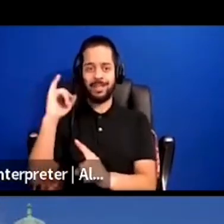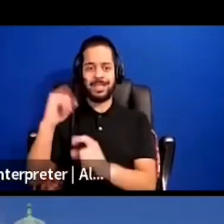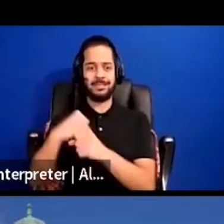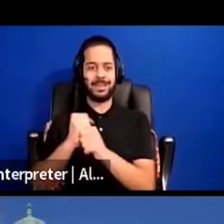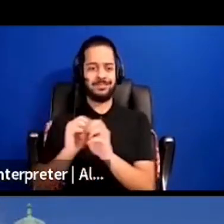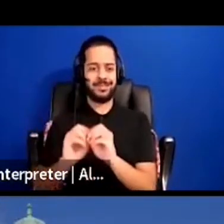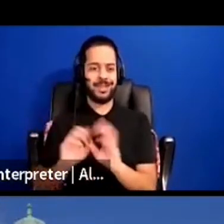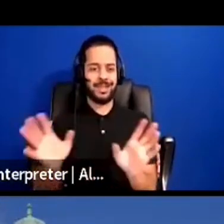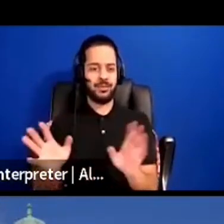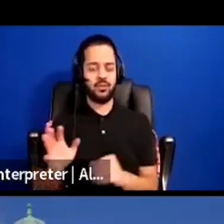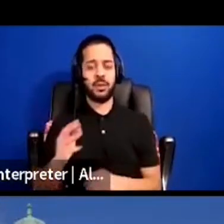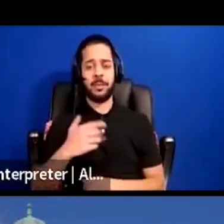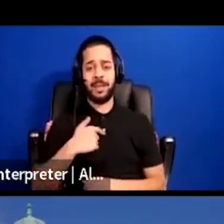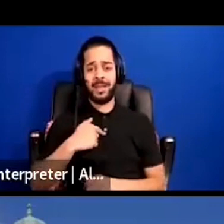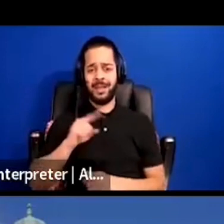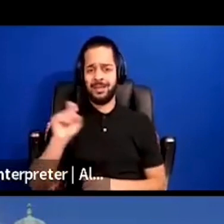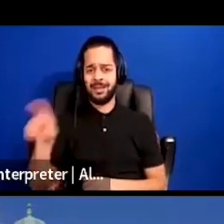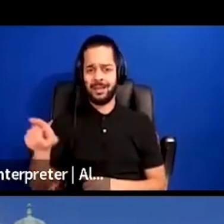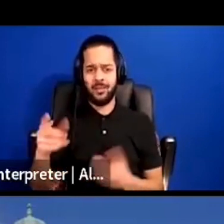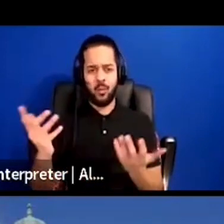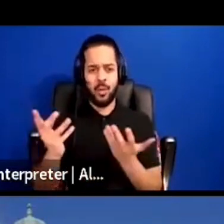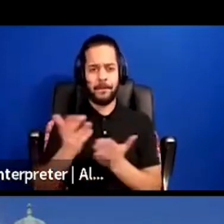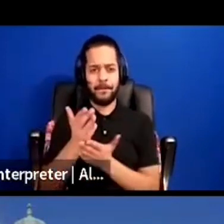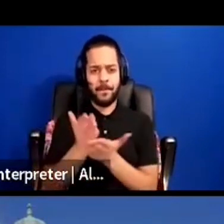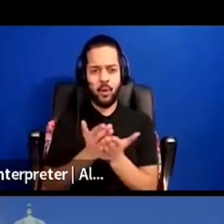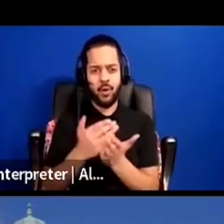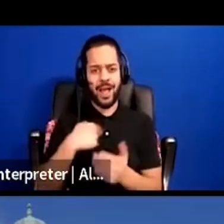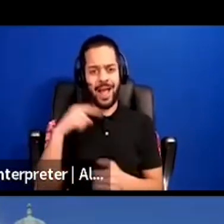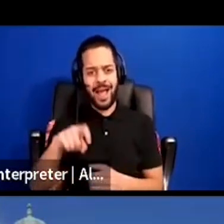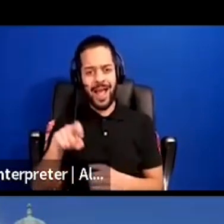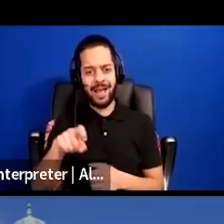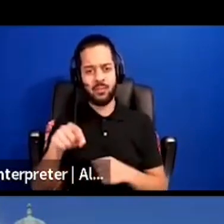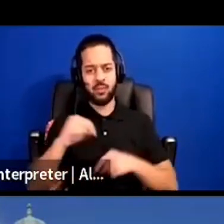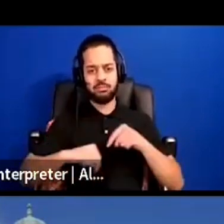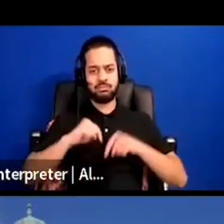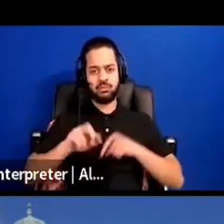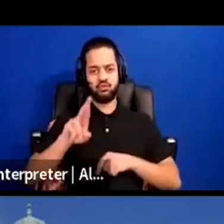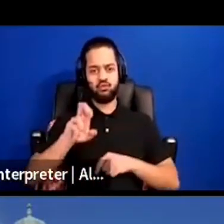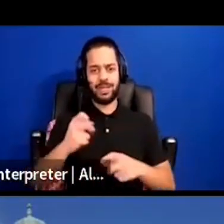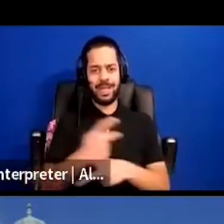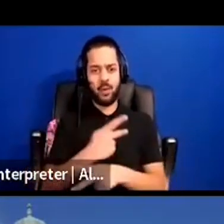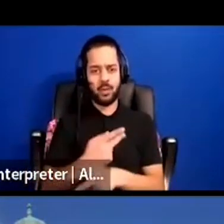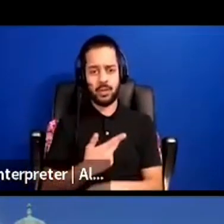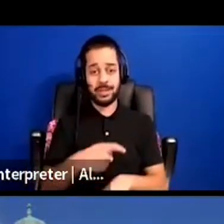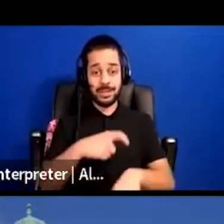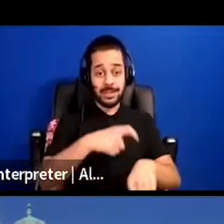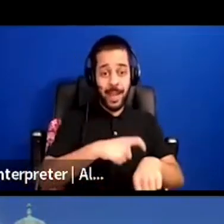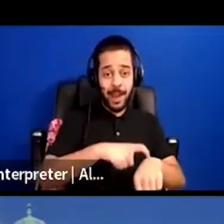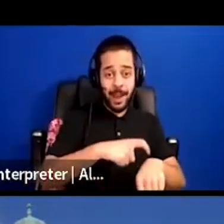well, what part do we recalculate? Do we recalculate how much time,